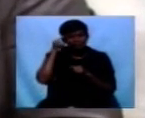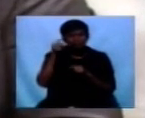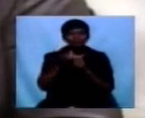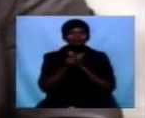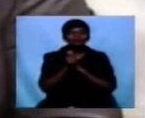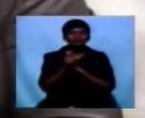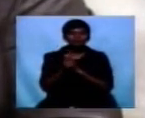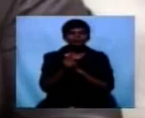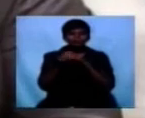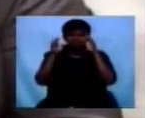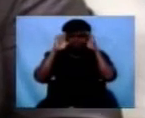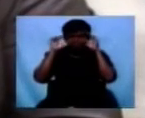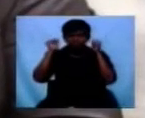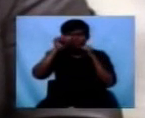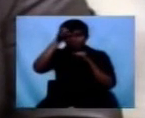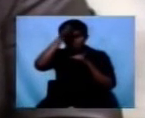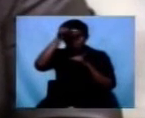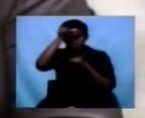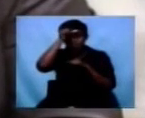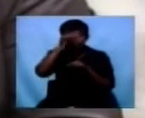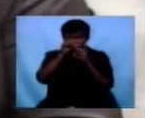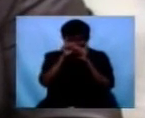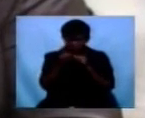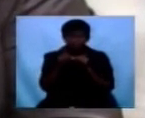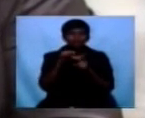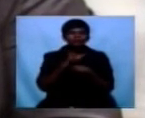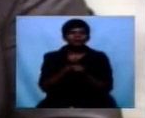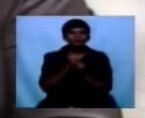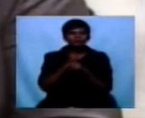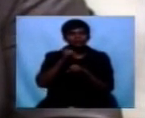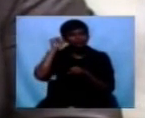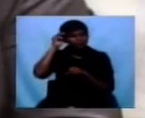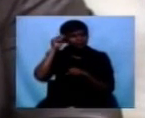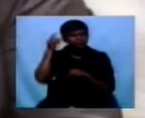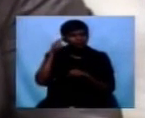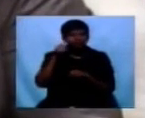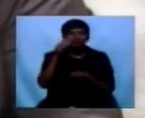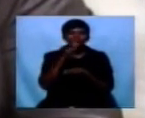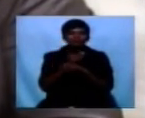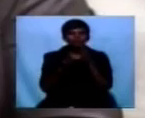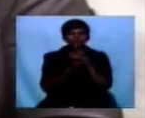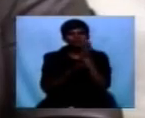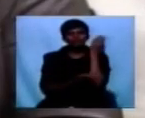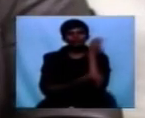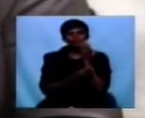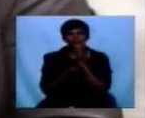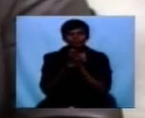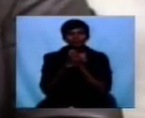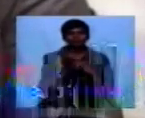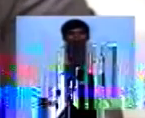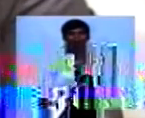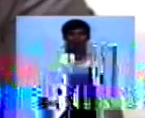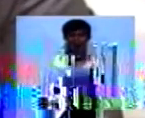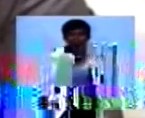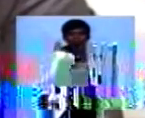leadership of President Edgar Lungu, decided to create a ministry that is dedicated for infrastructure development, so that we are going